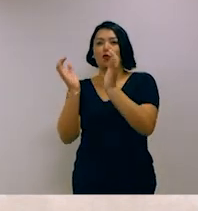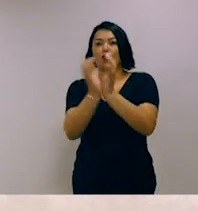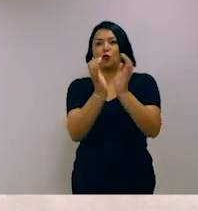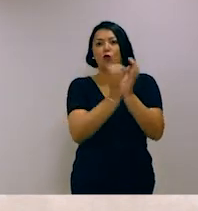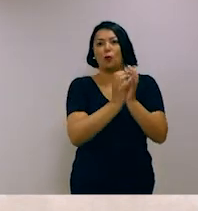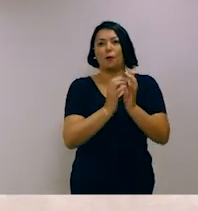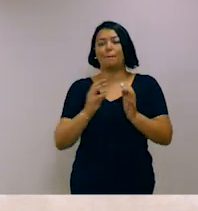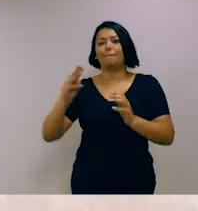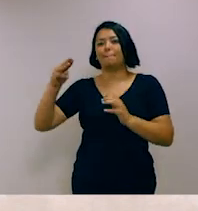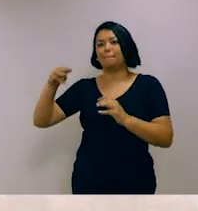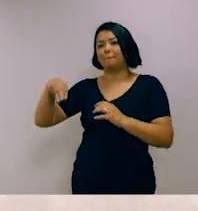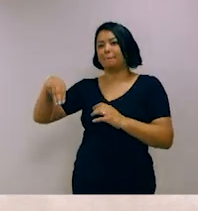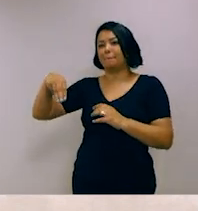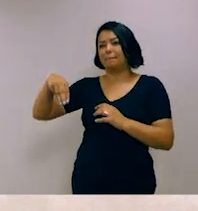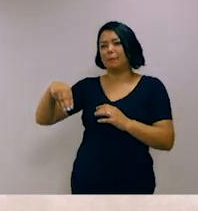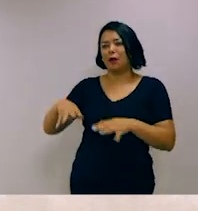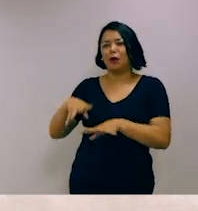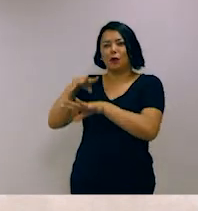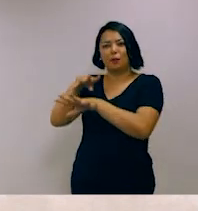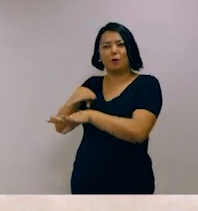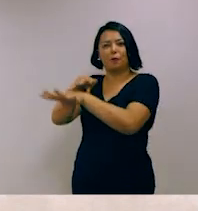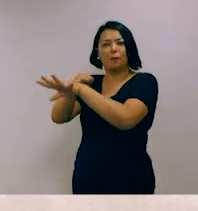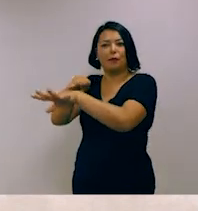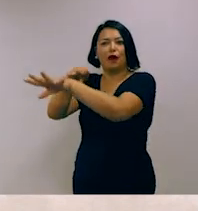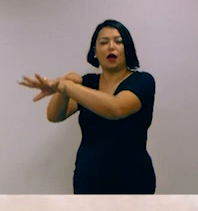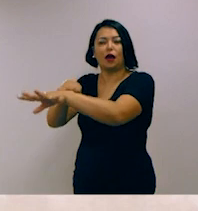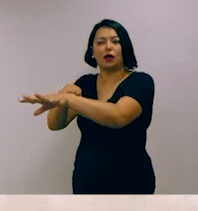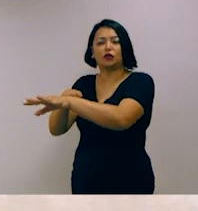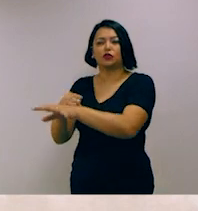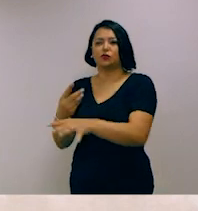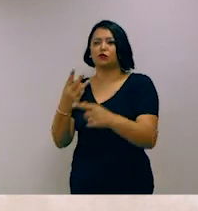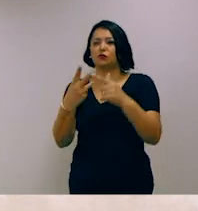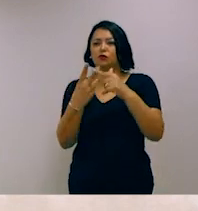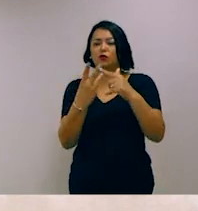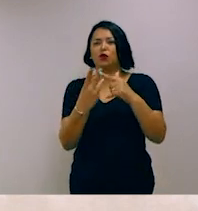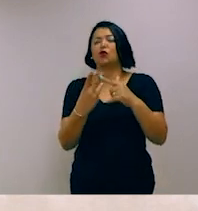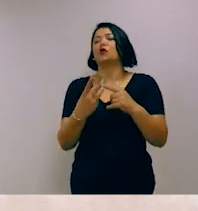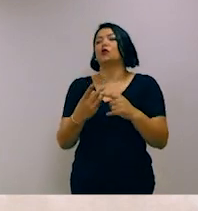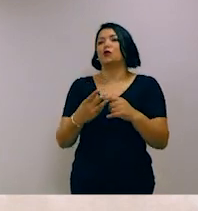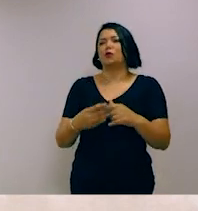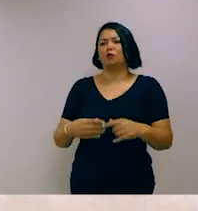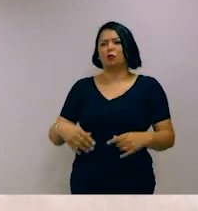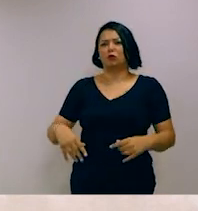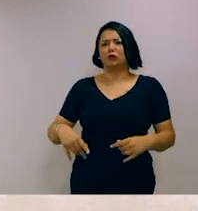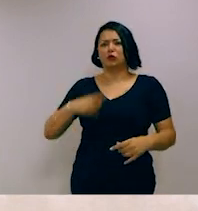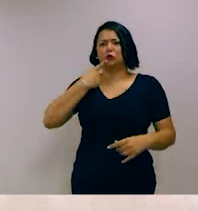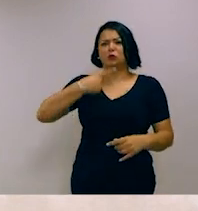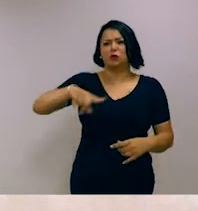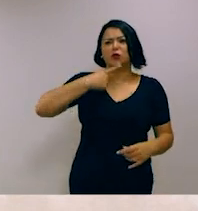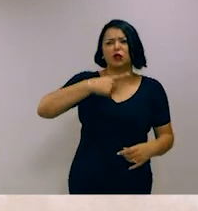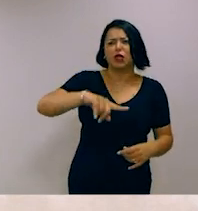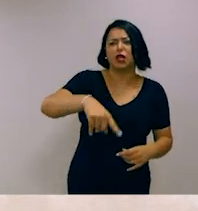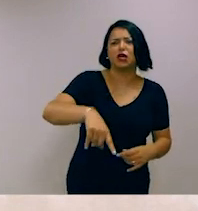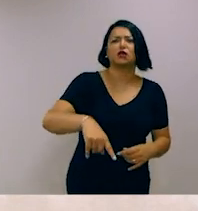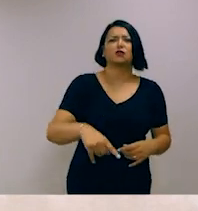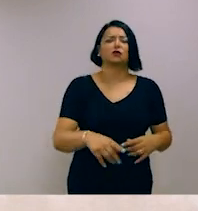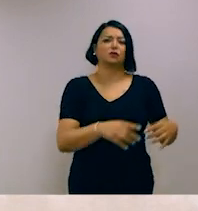demonstration, protesting, car wash operation, money laundering,